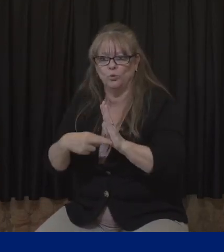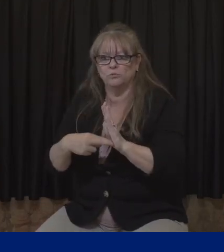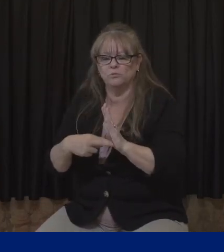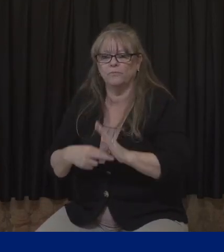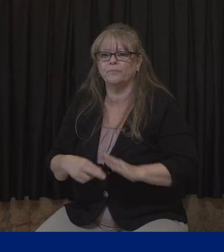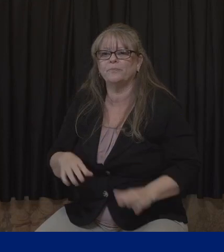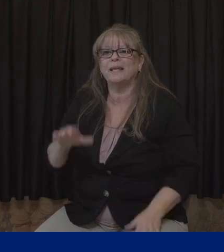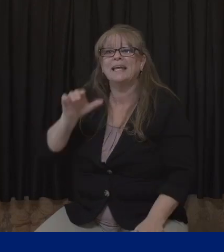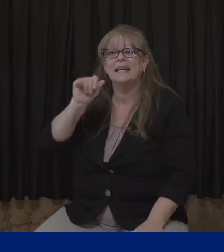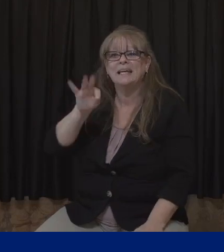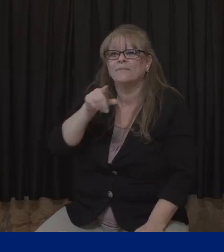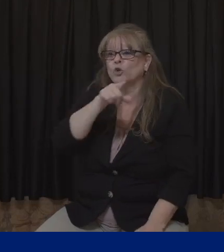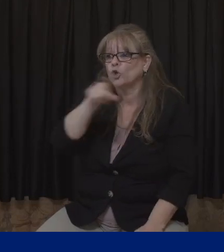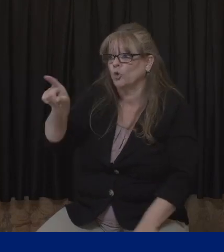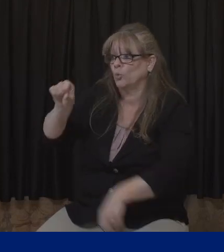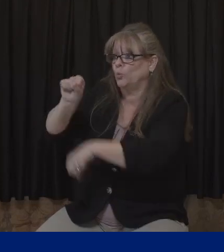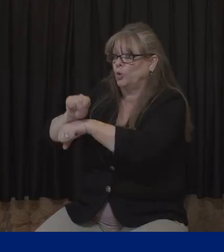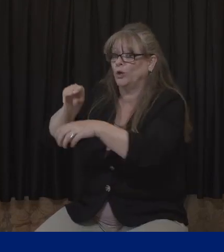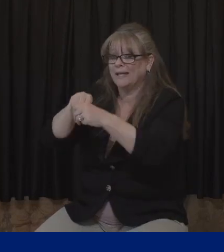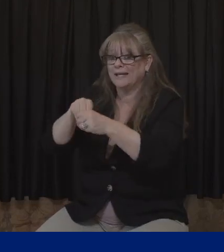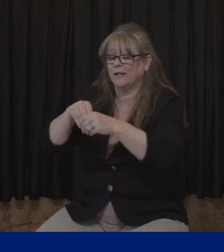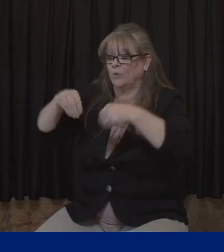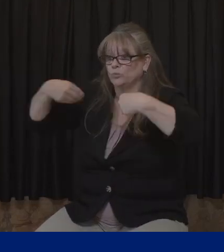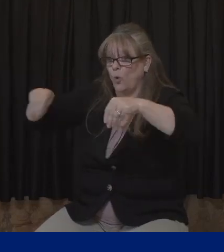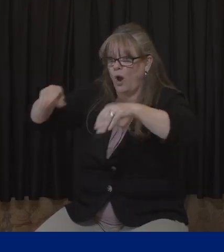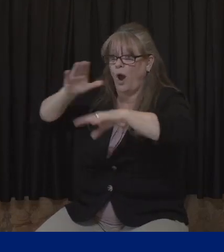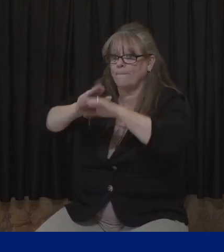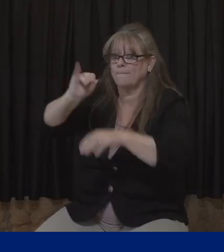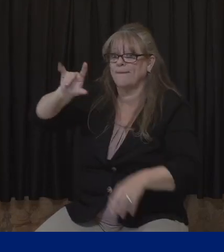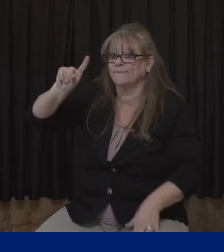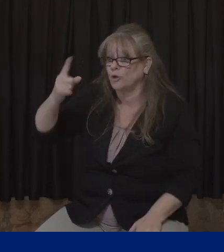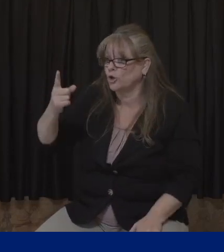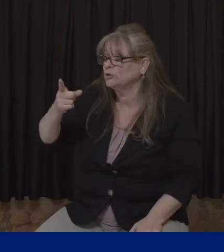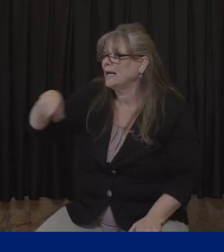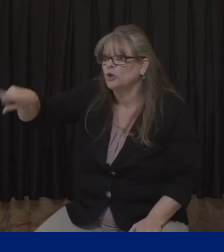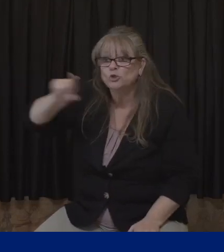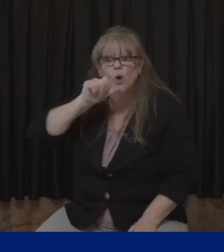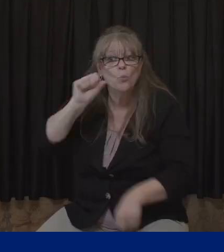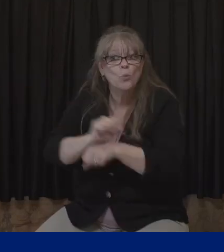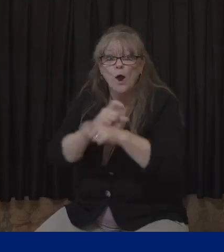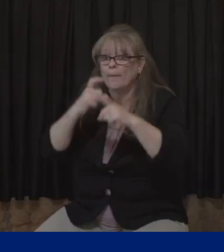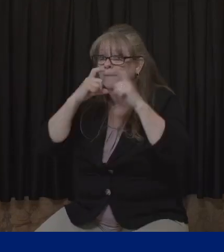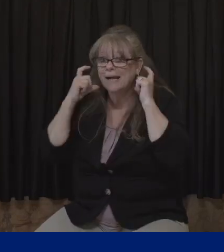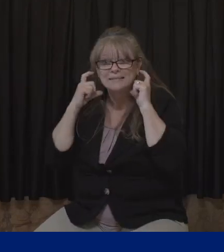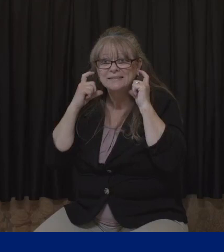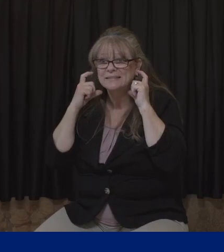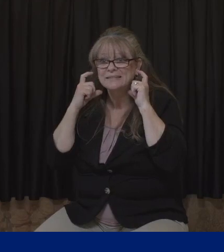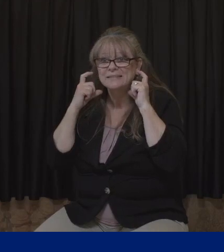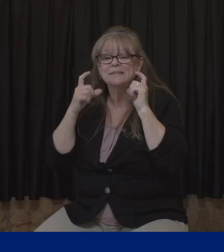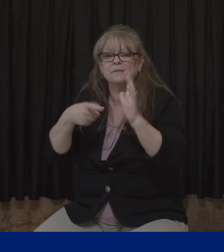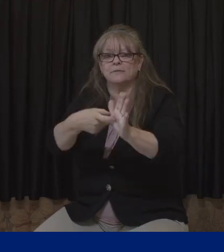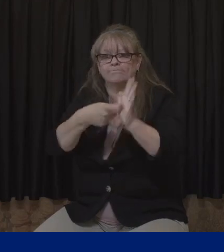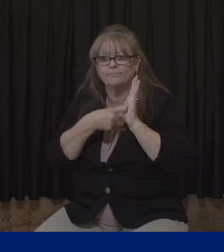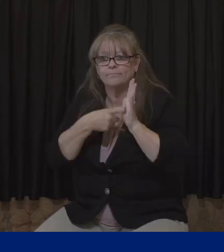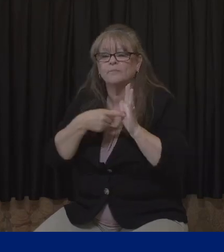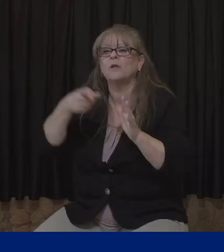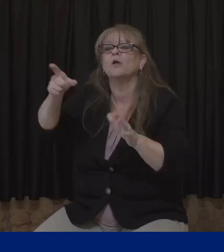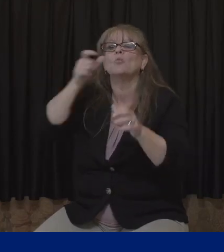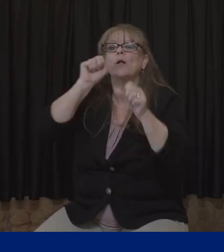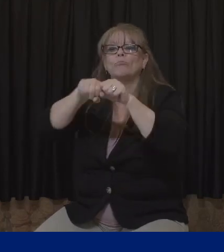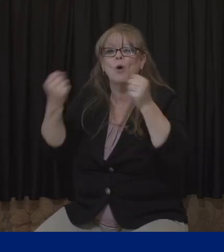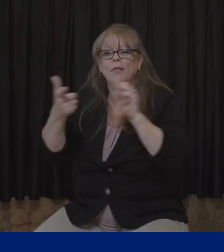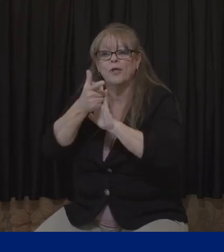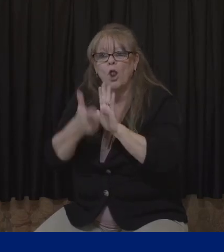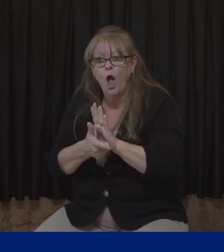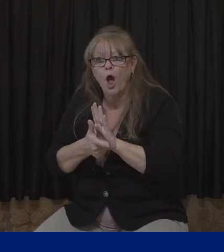need to wear a mask. And if you're not wearing a mask, not only are you violating the law, you're putting yourself and your customers